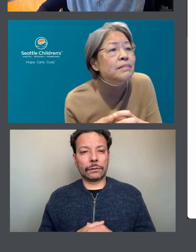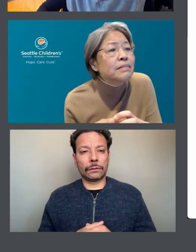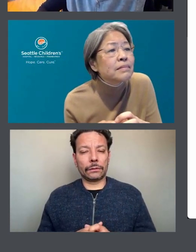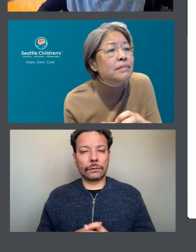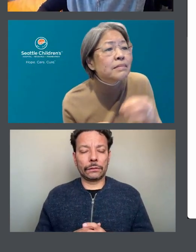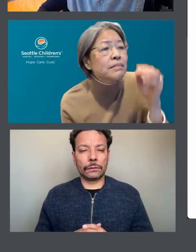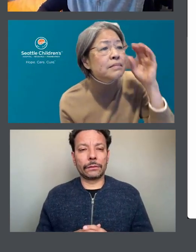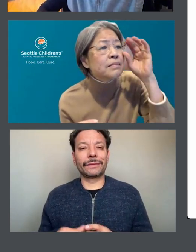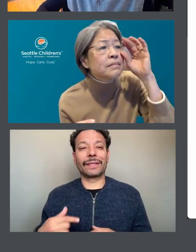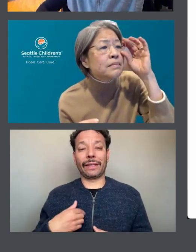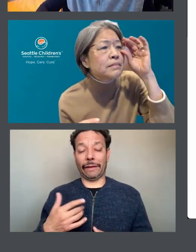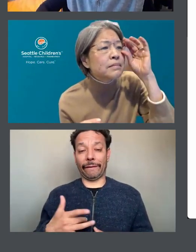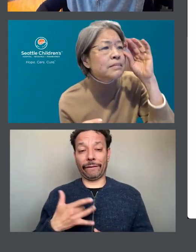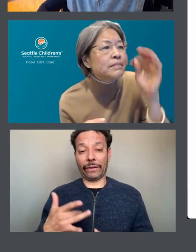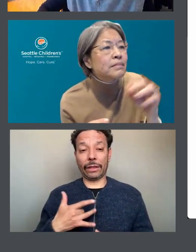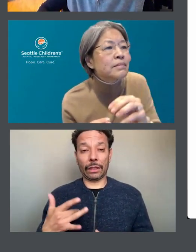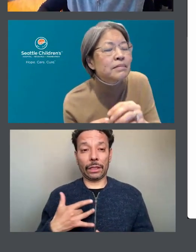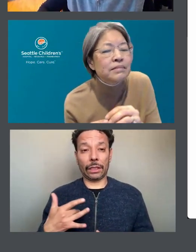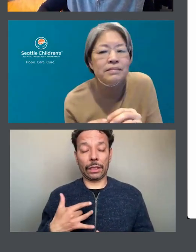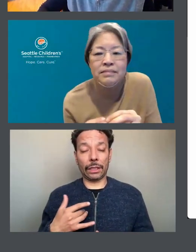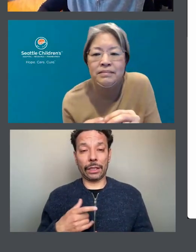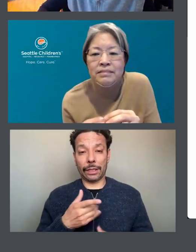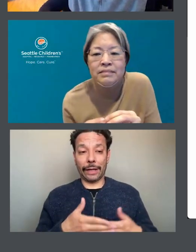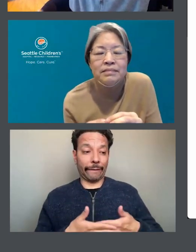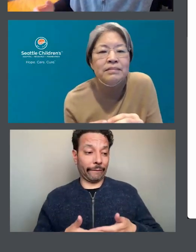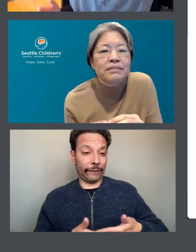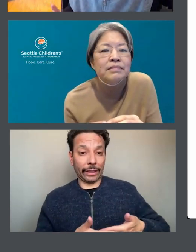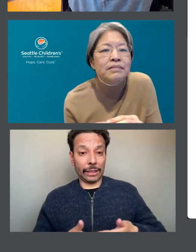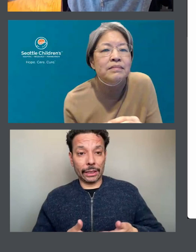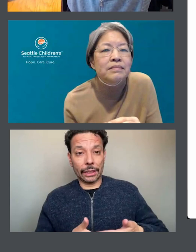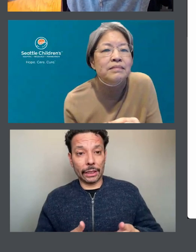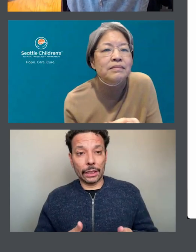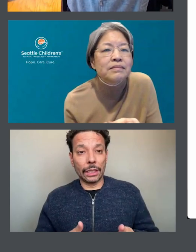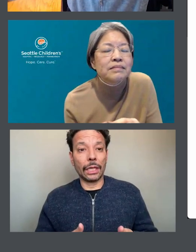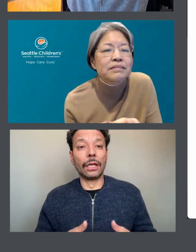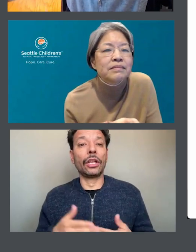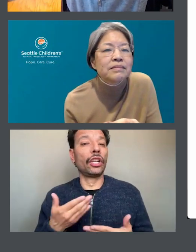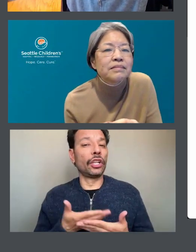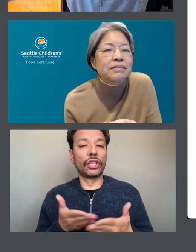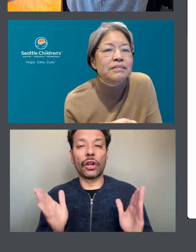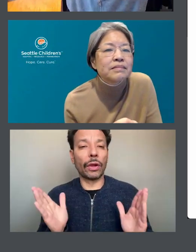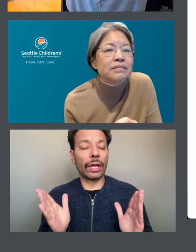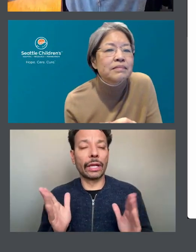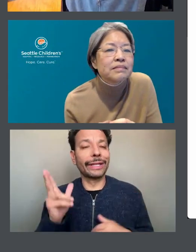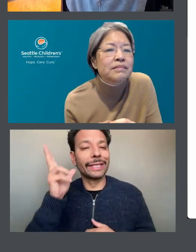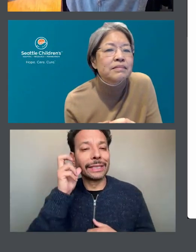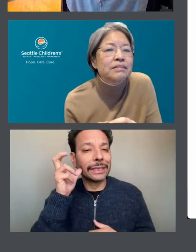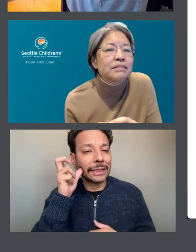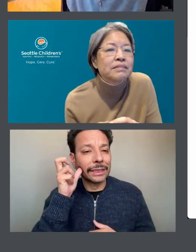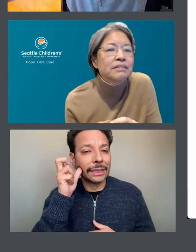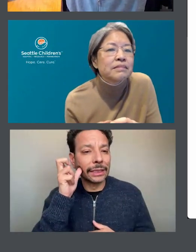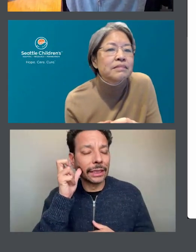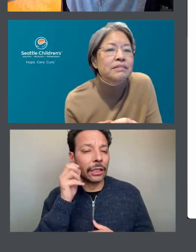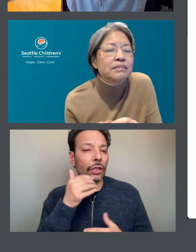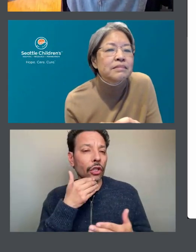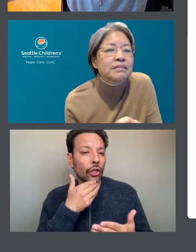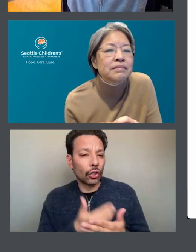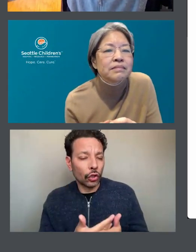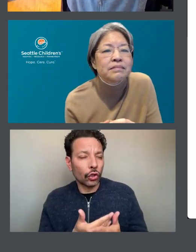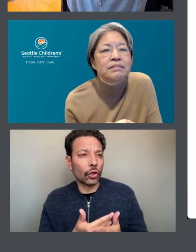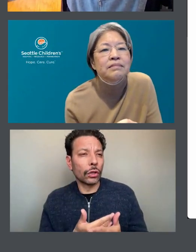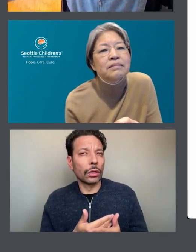I feel that infants are generally listening in a pretty good signal to